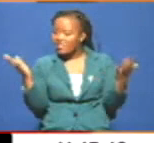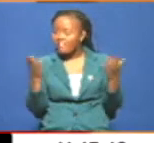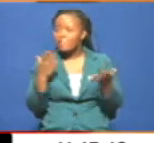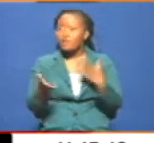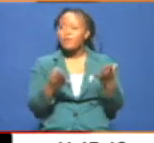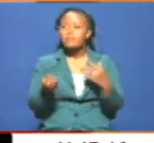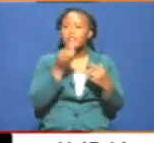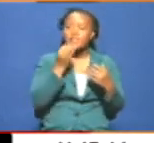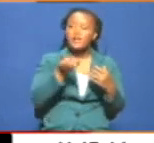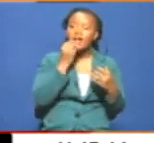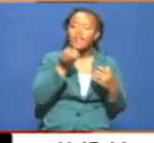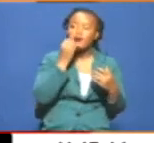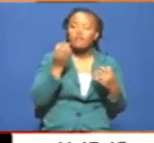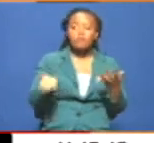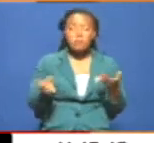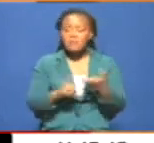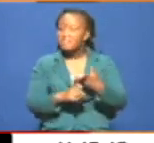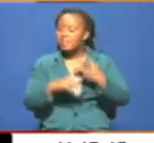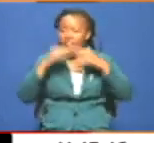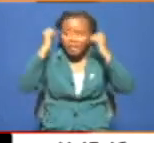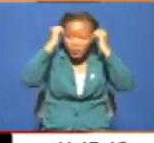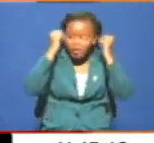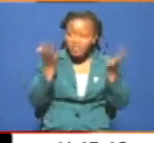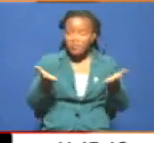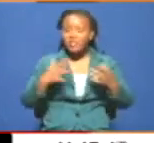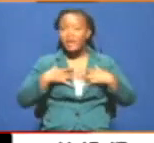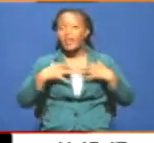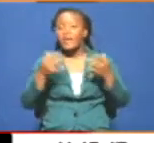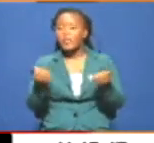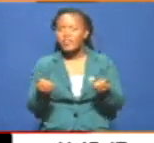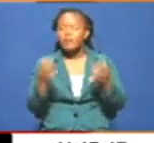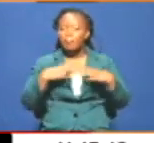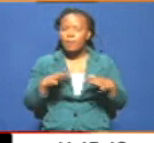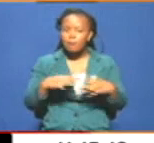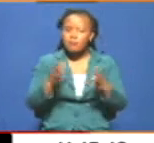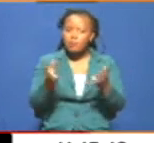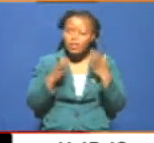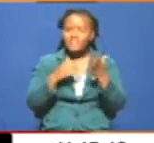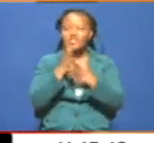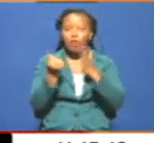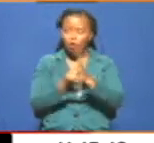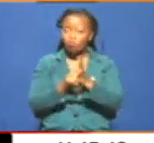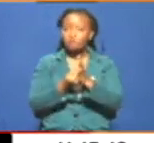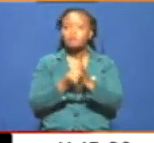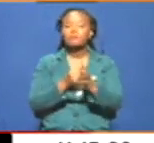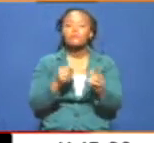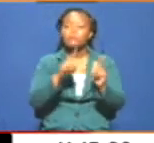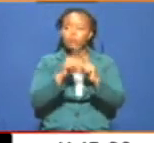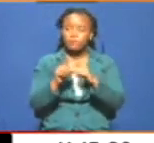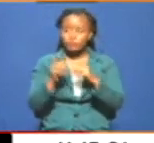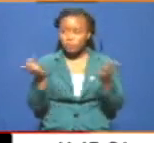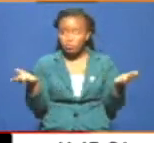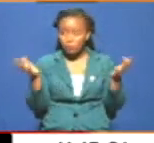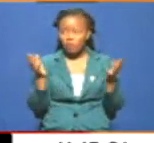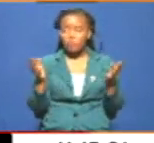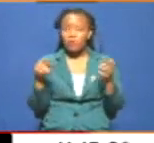be education and everything, health, people need all those. And therefore, what our